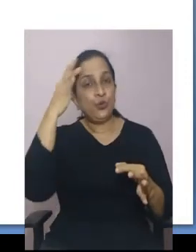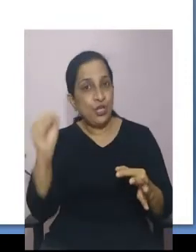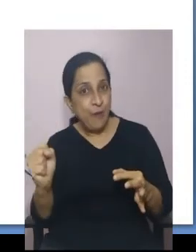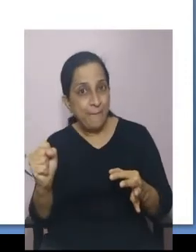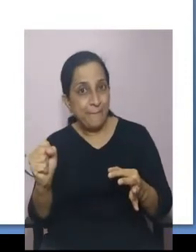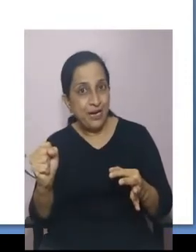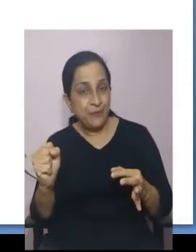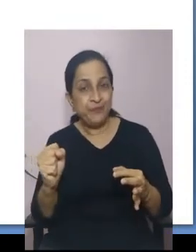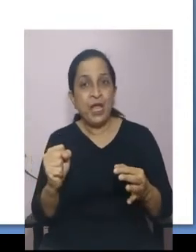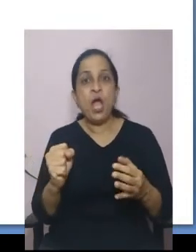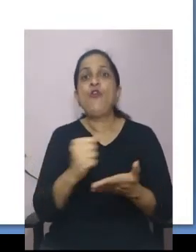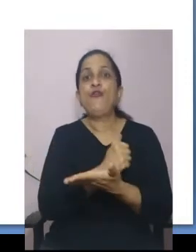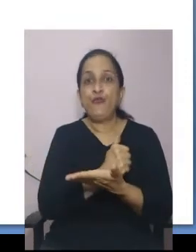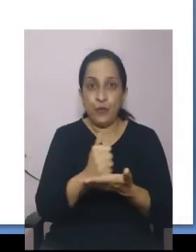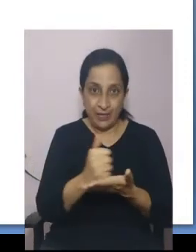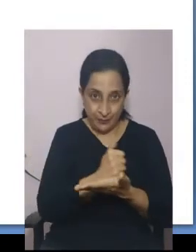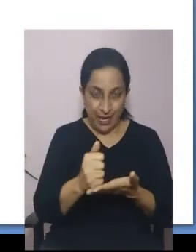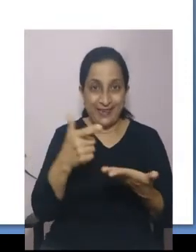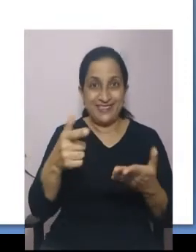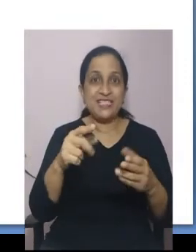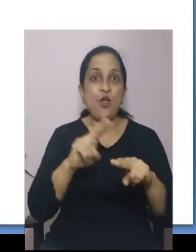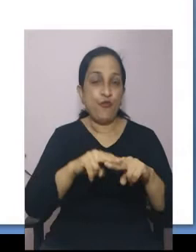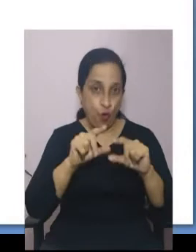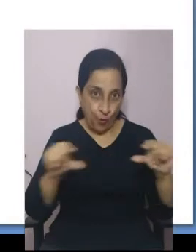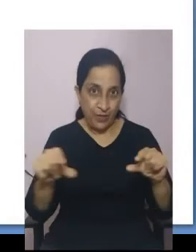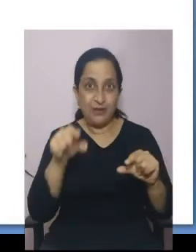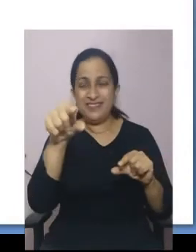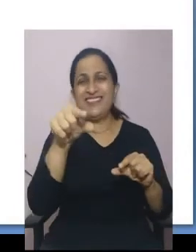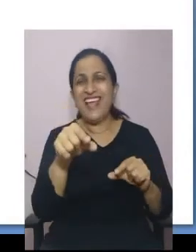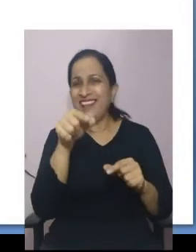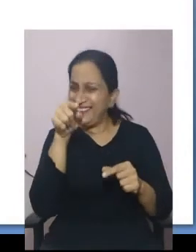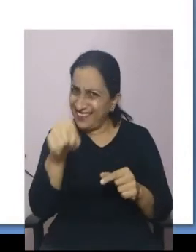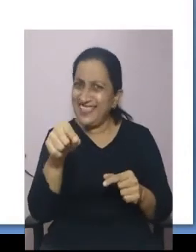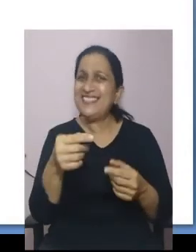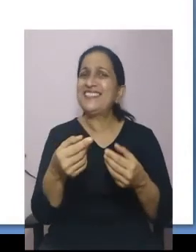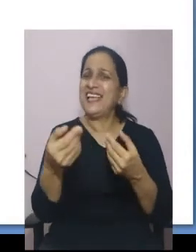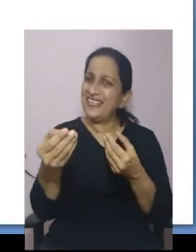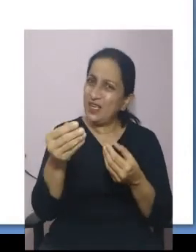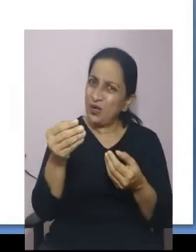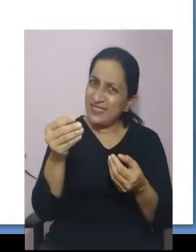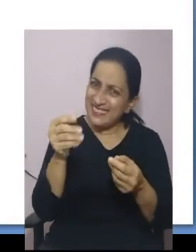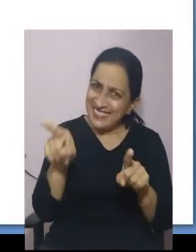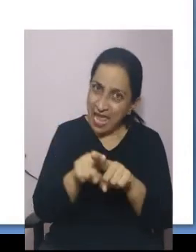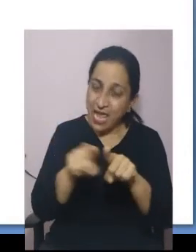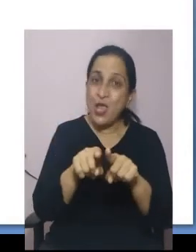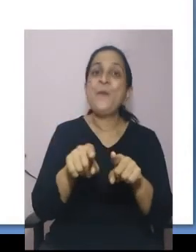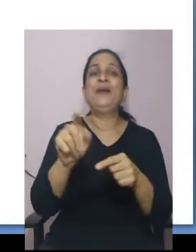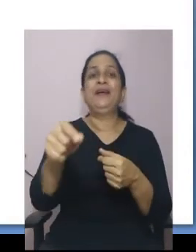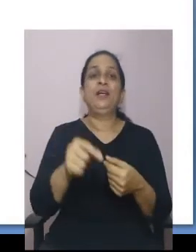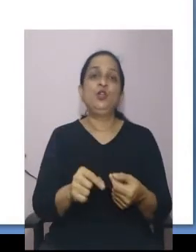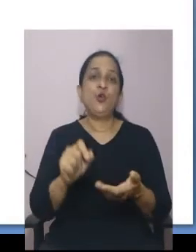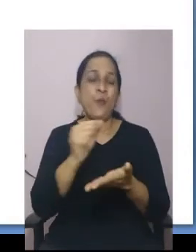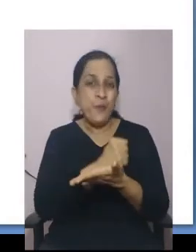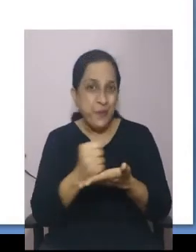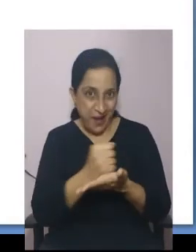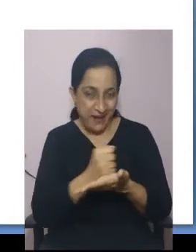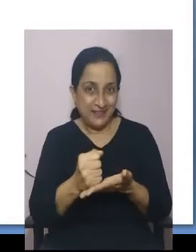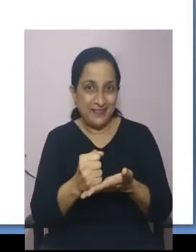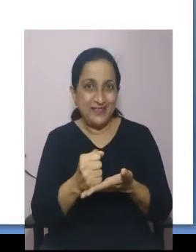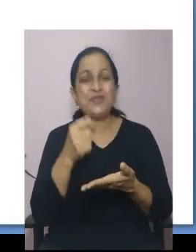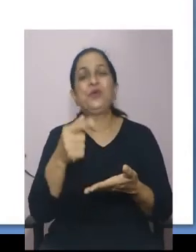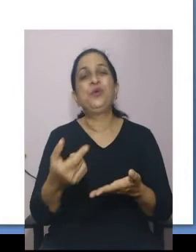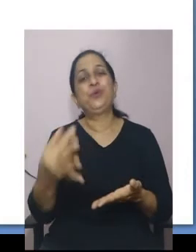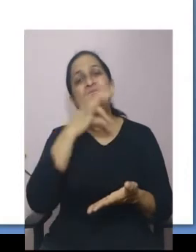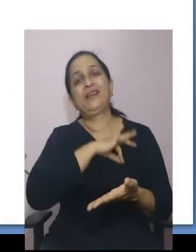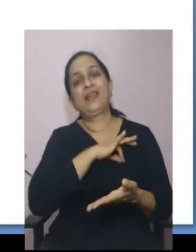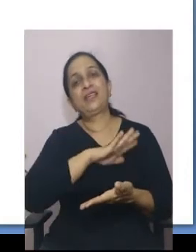the formulae and just practice these sums, even 1 mark sums and this, then easily it